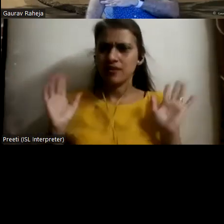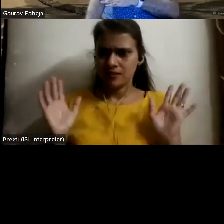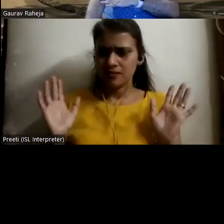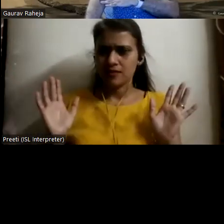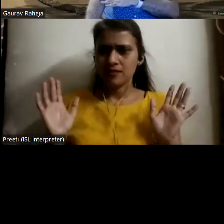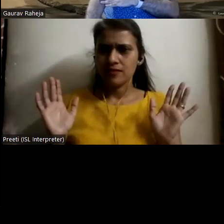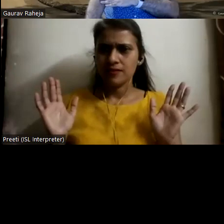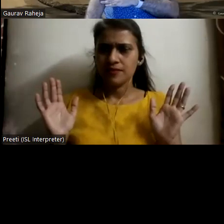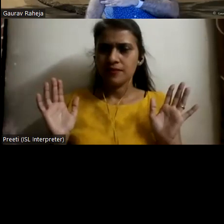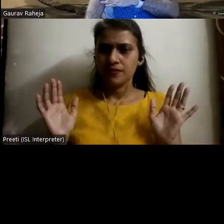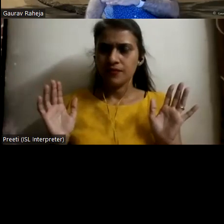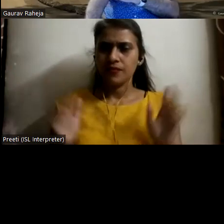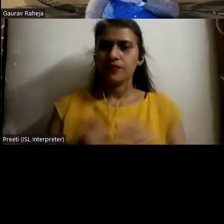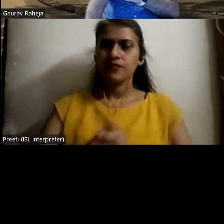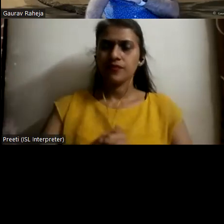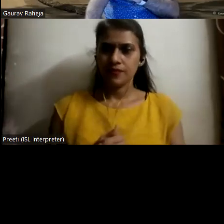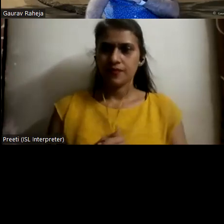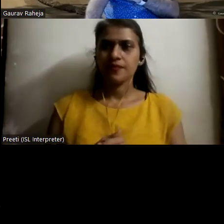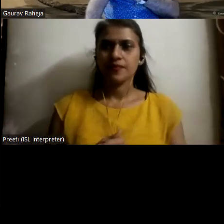to actually